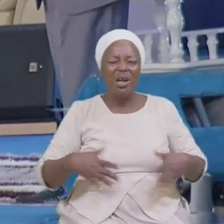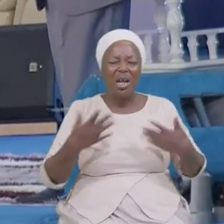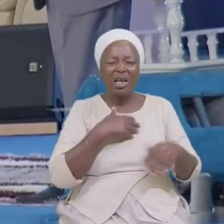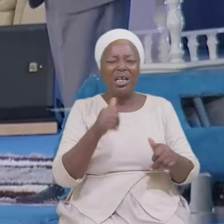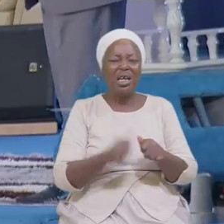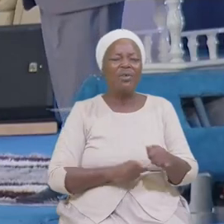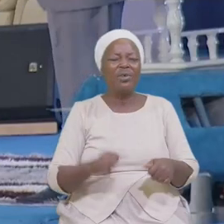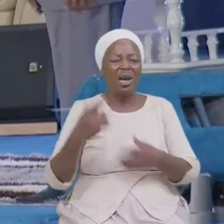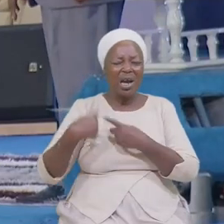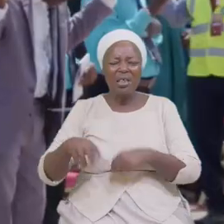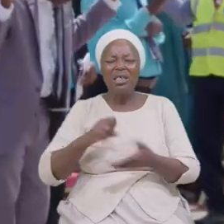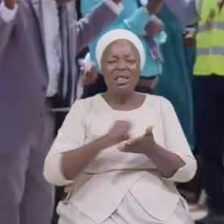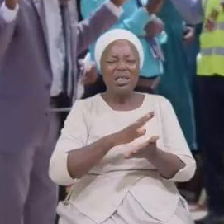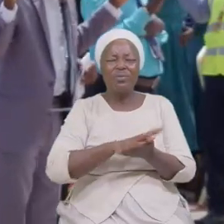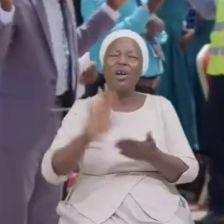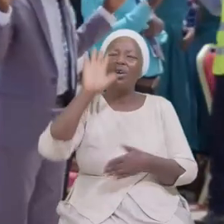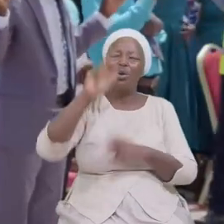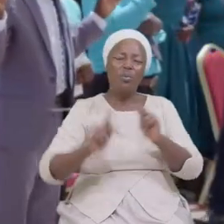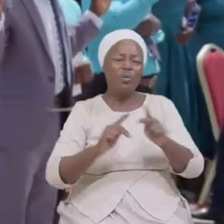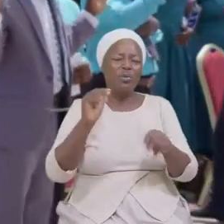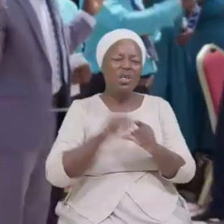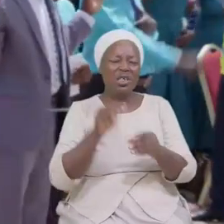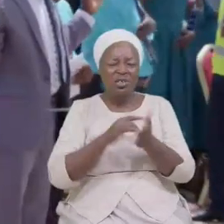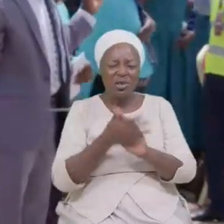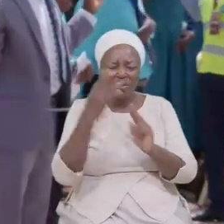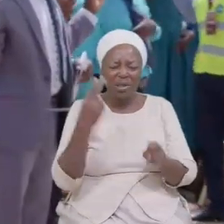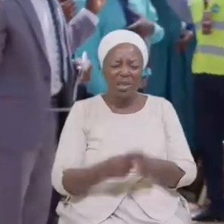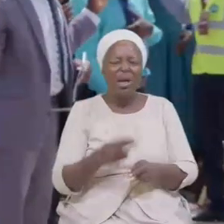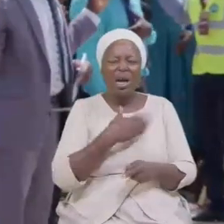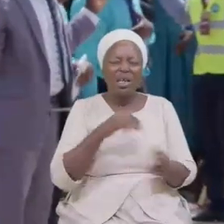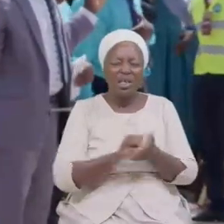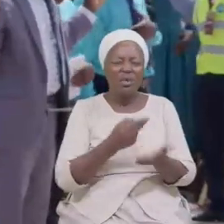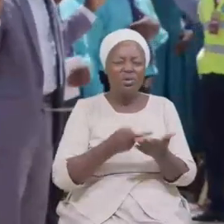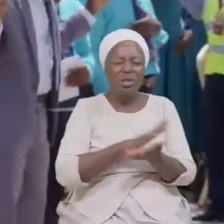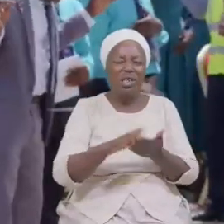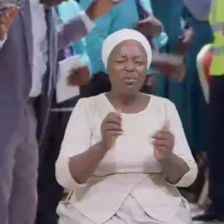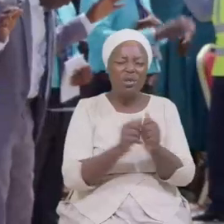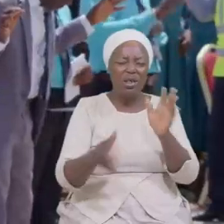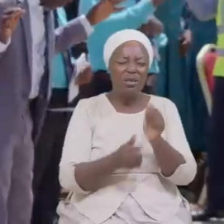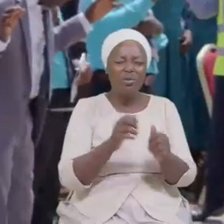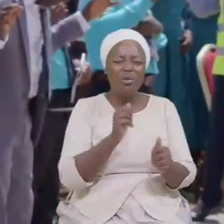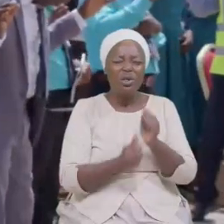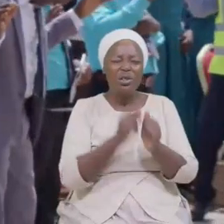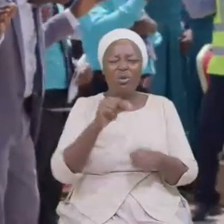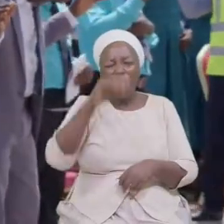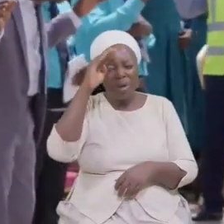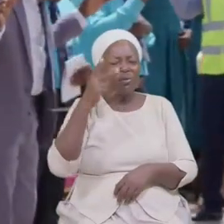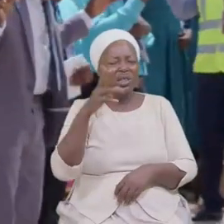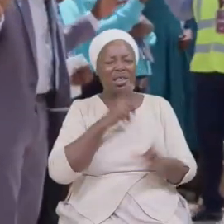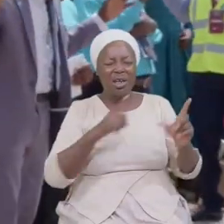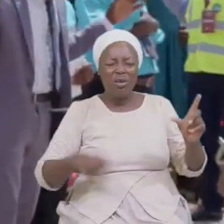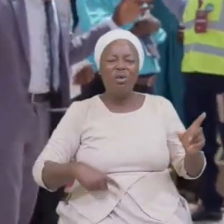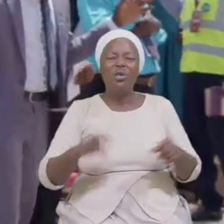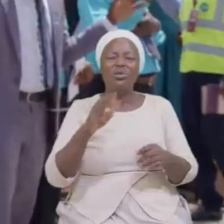Sanctify your people in Jesus' name, and that holiness without which no man shall see the Lord, so that we'll